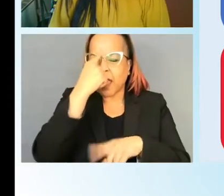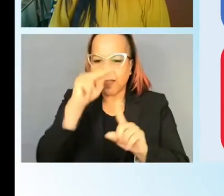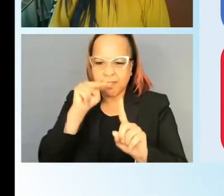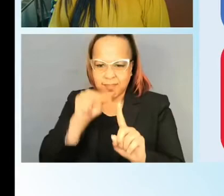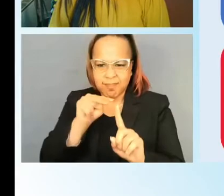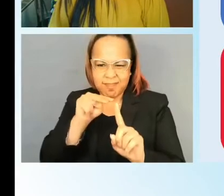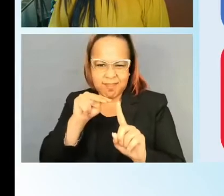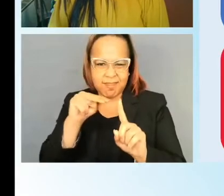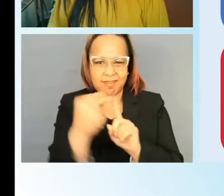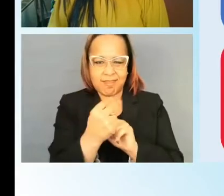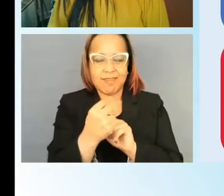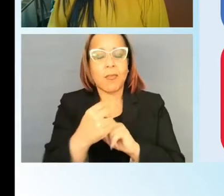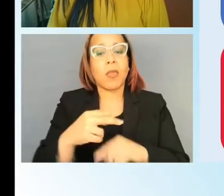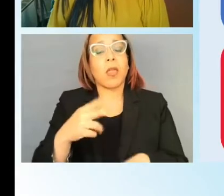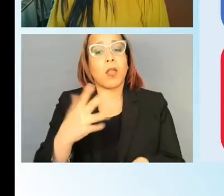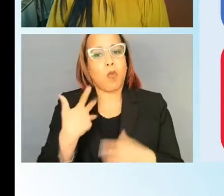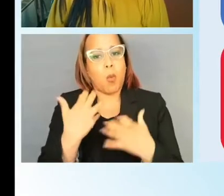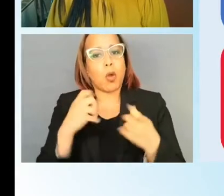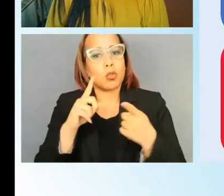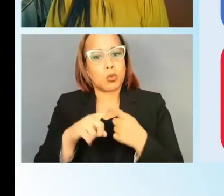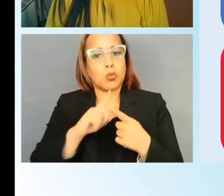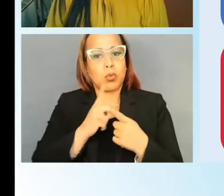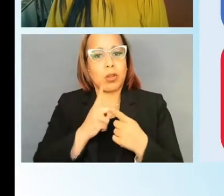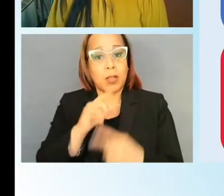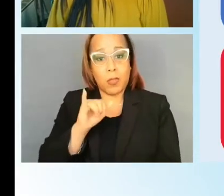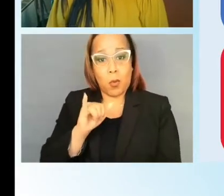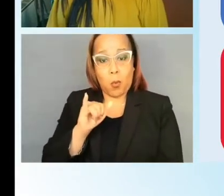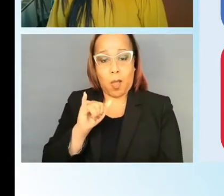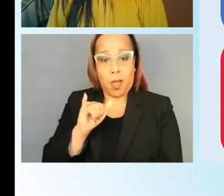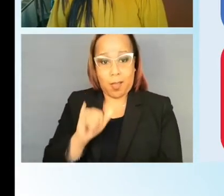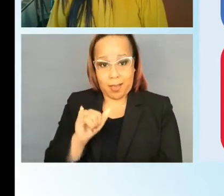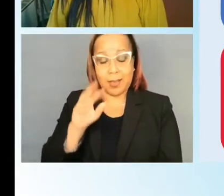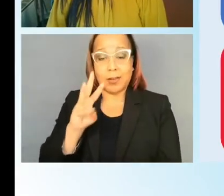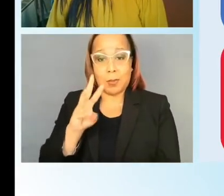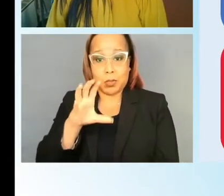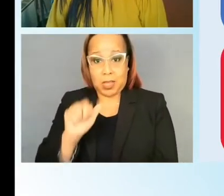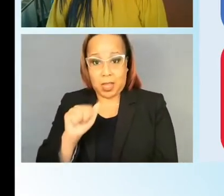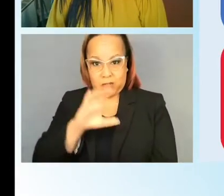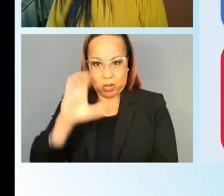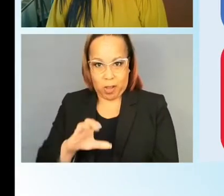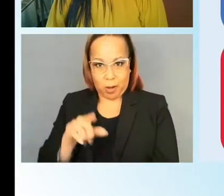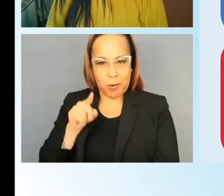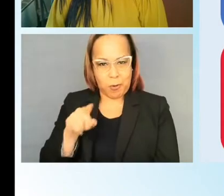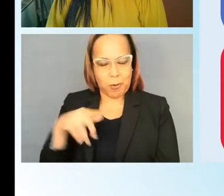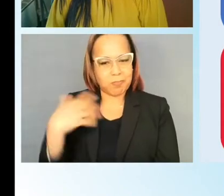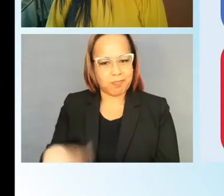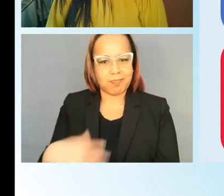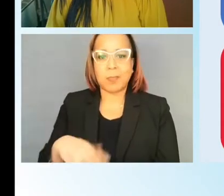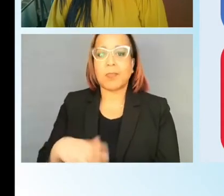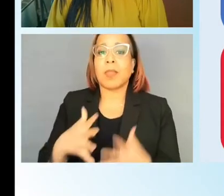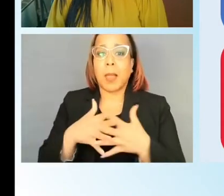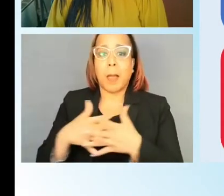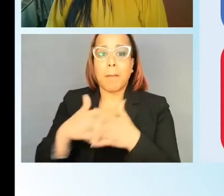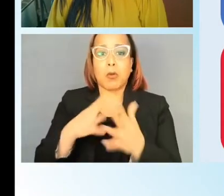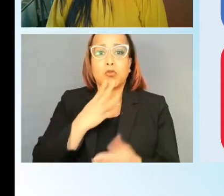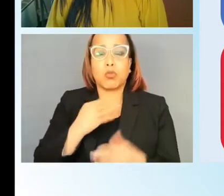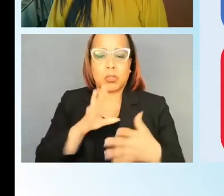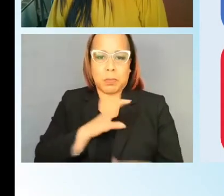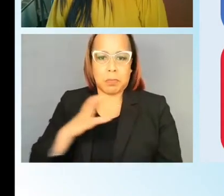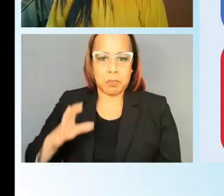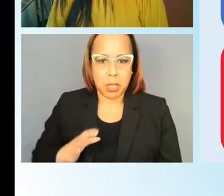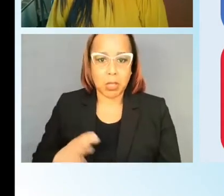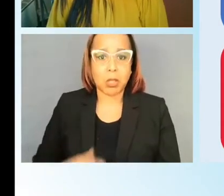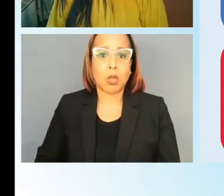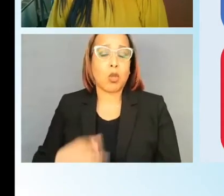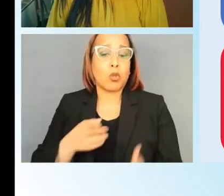before. So I wanted to lift up the YWCA of Chicago, the American Jewish Committee, Truth, Racial Healing